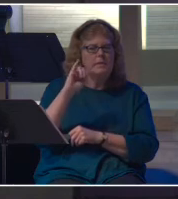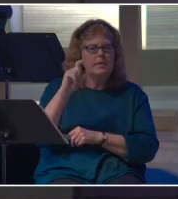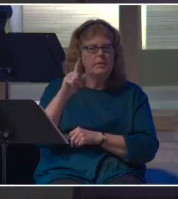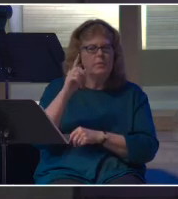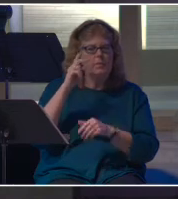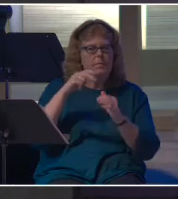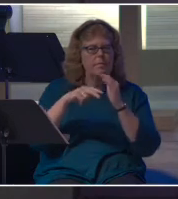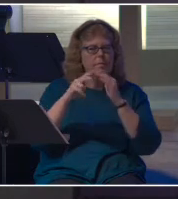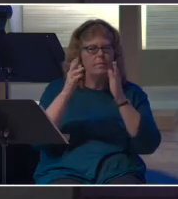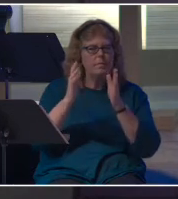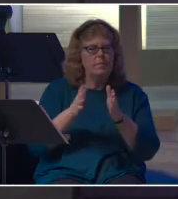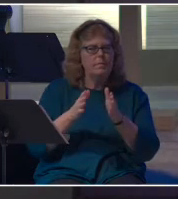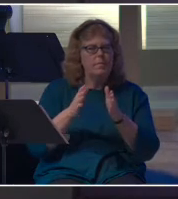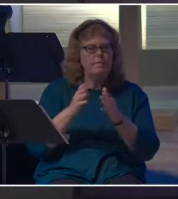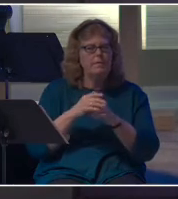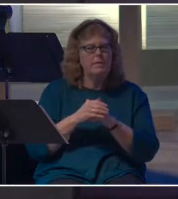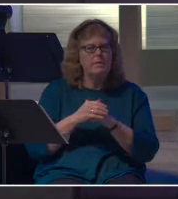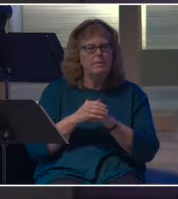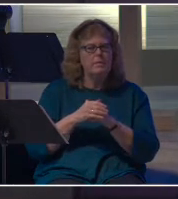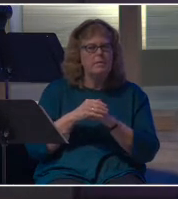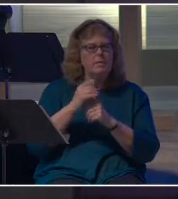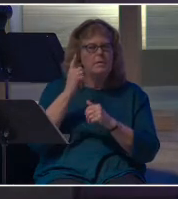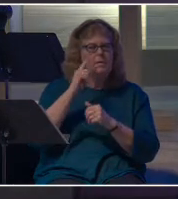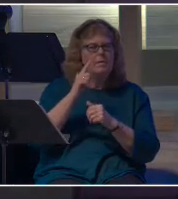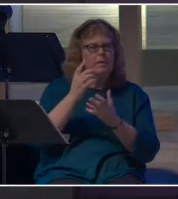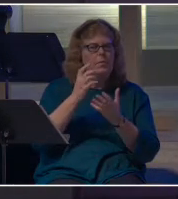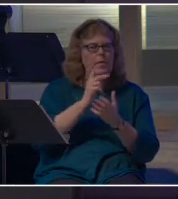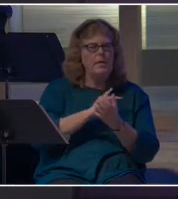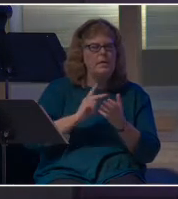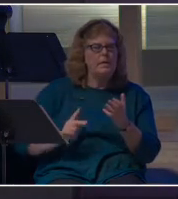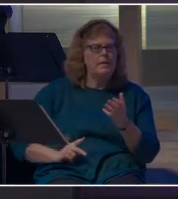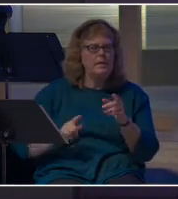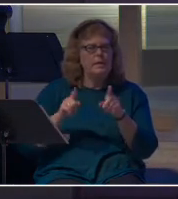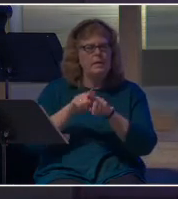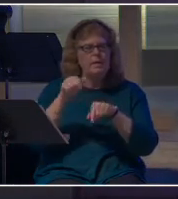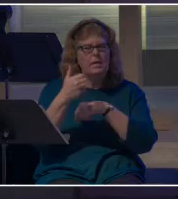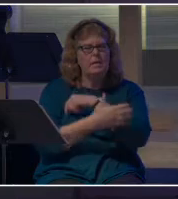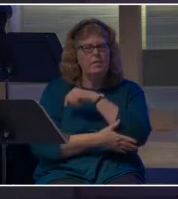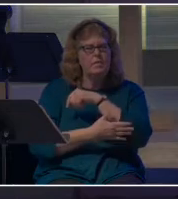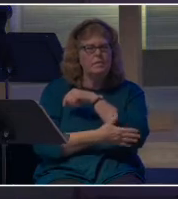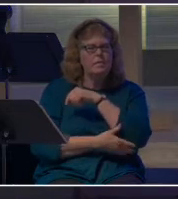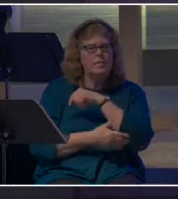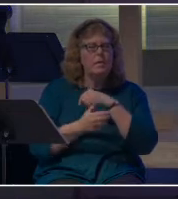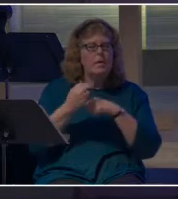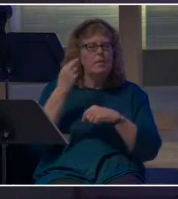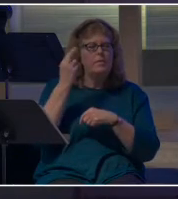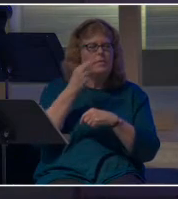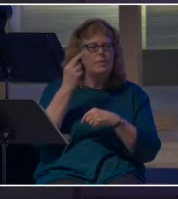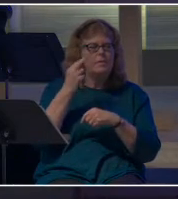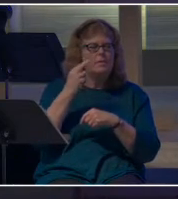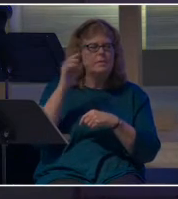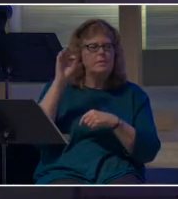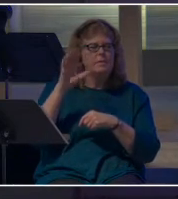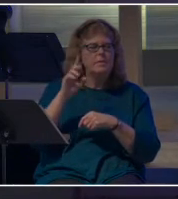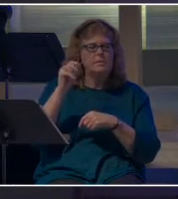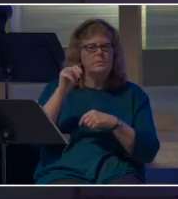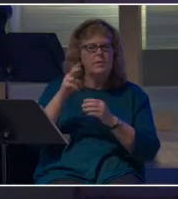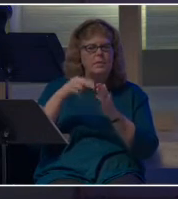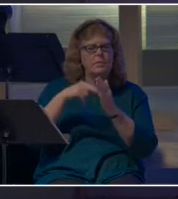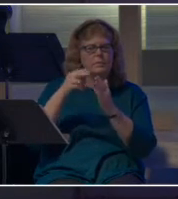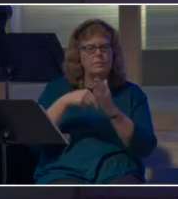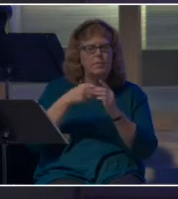prophet for a king like the nations. And the reason why I had Pastor Dan read this passage